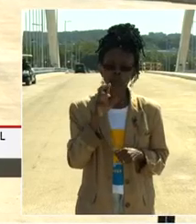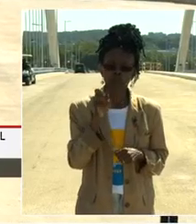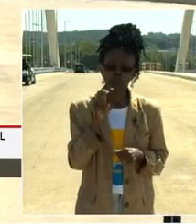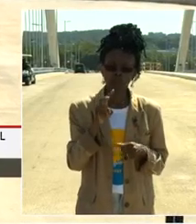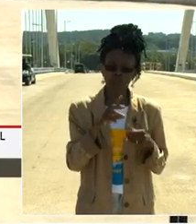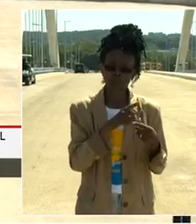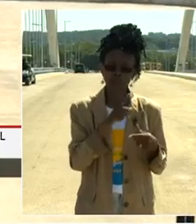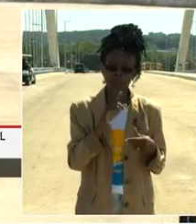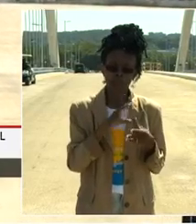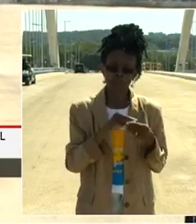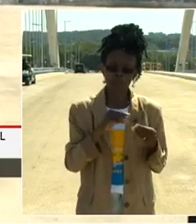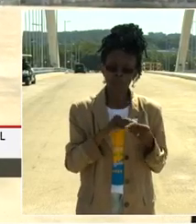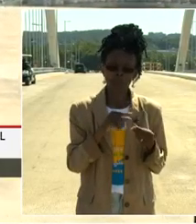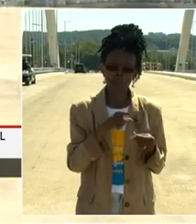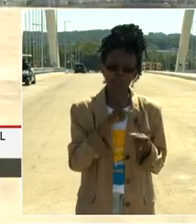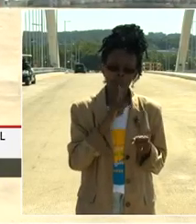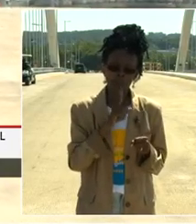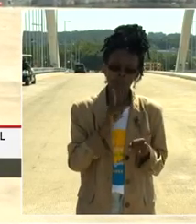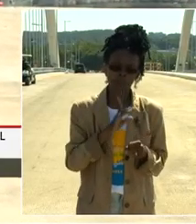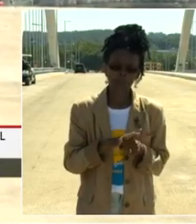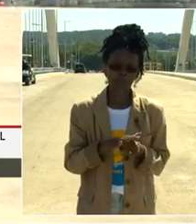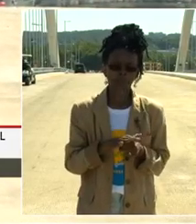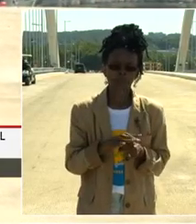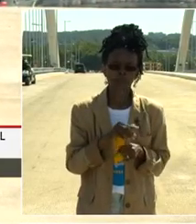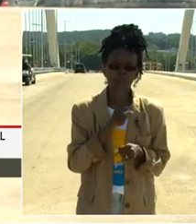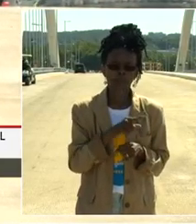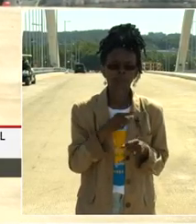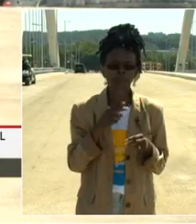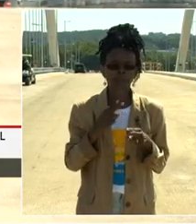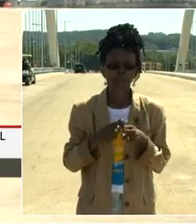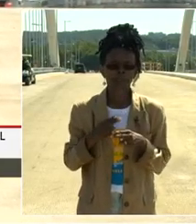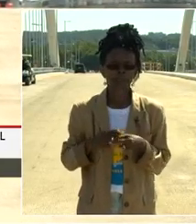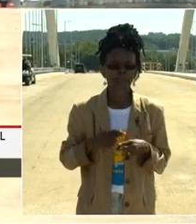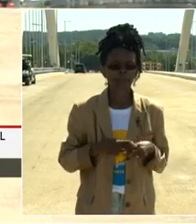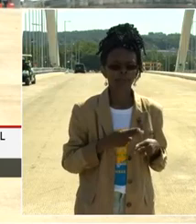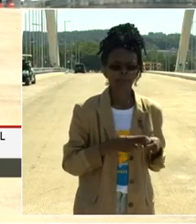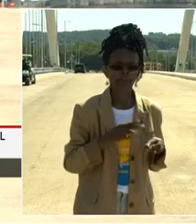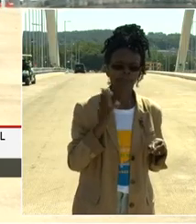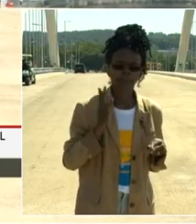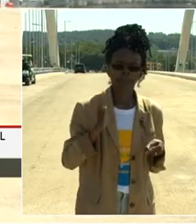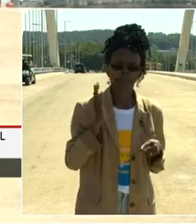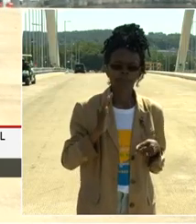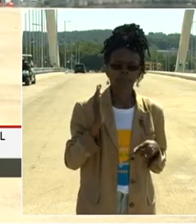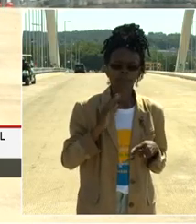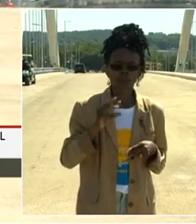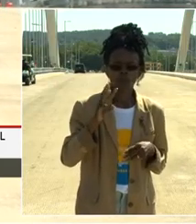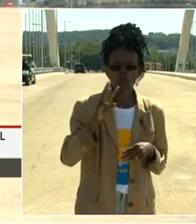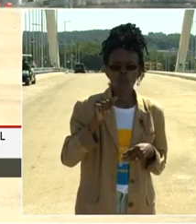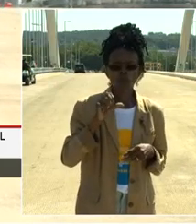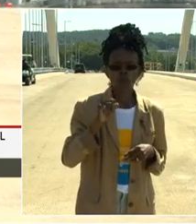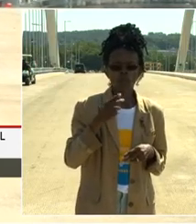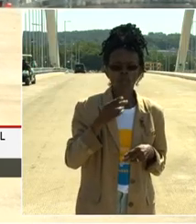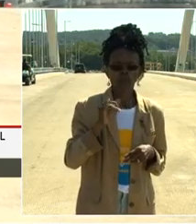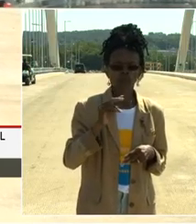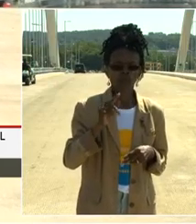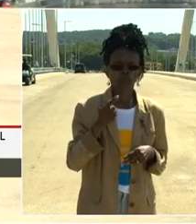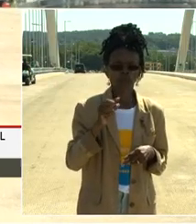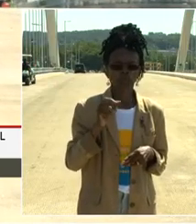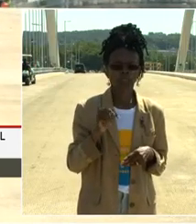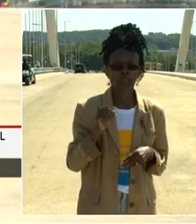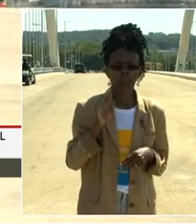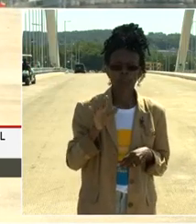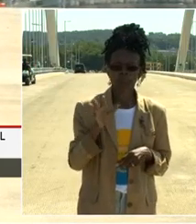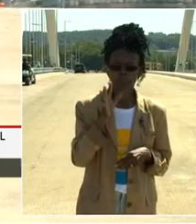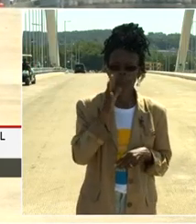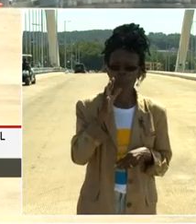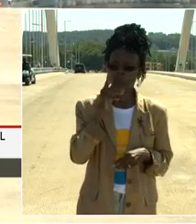because one of his four names was Washington. So it was not by mistake that